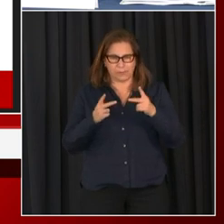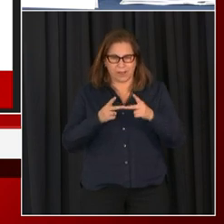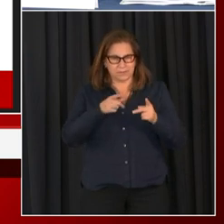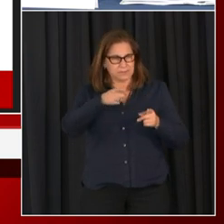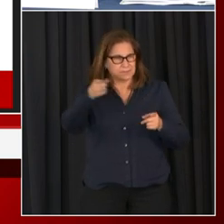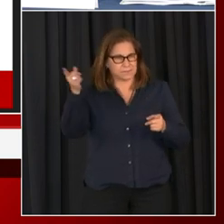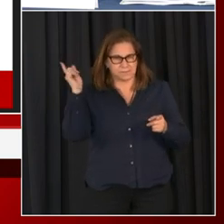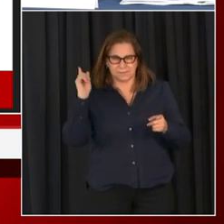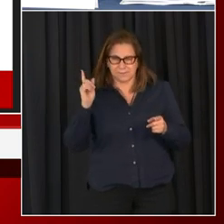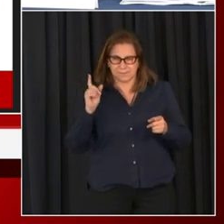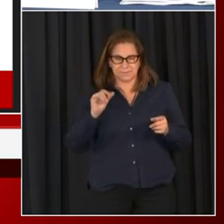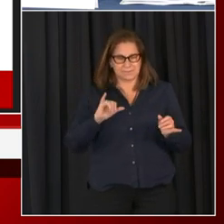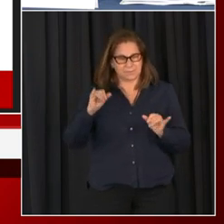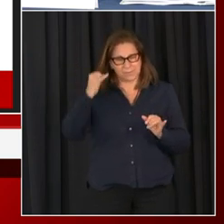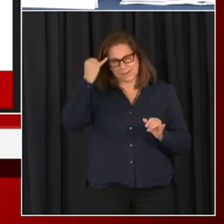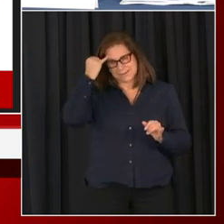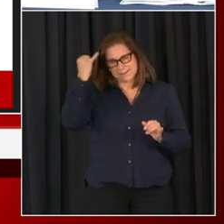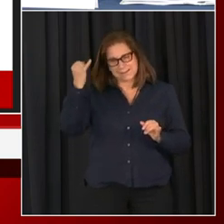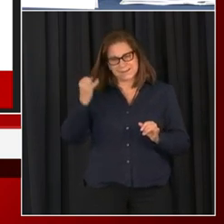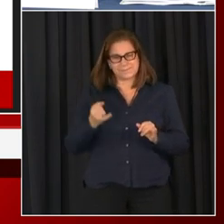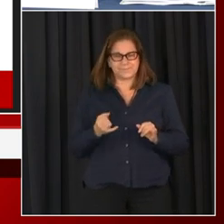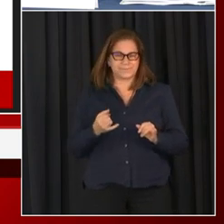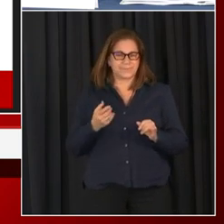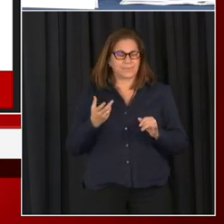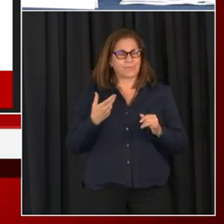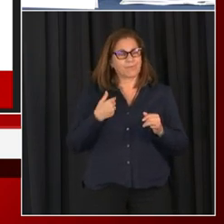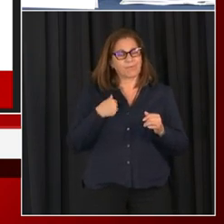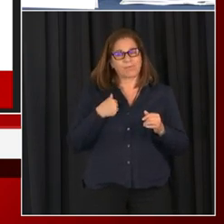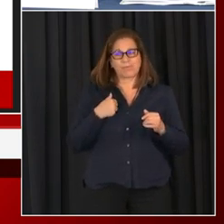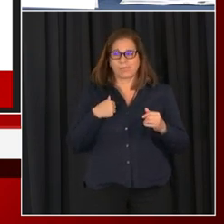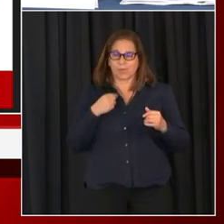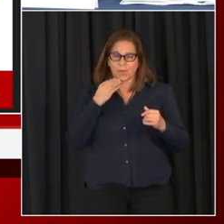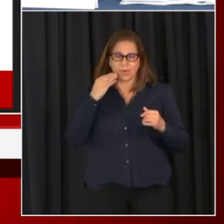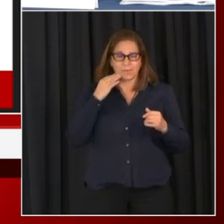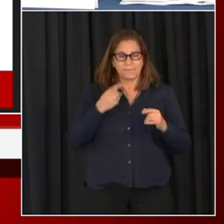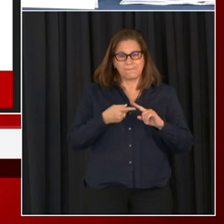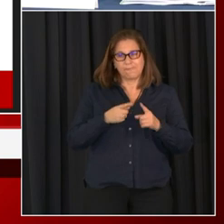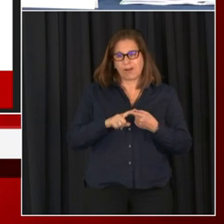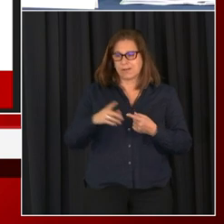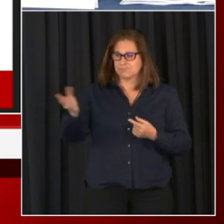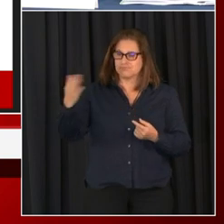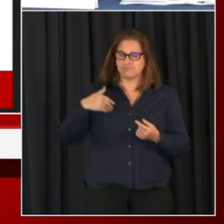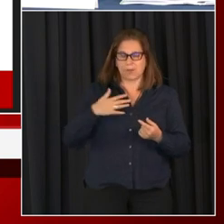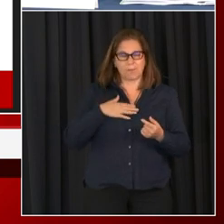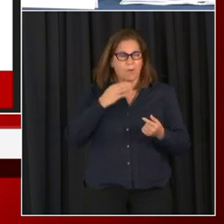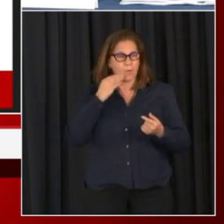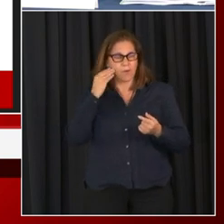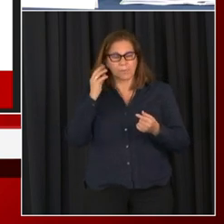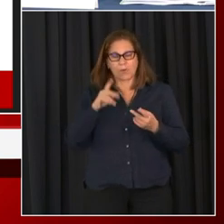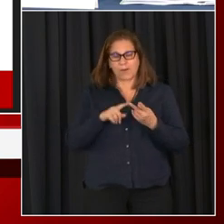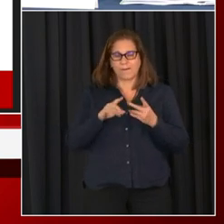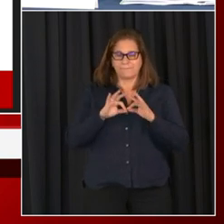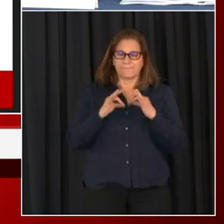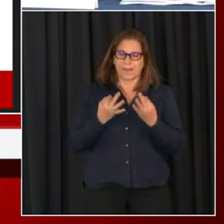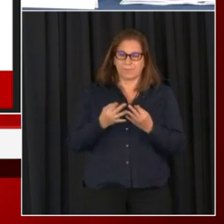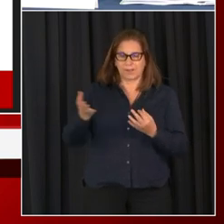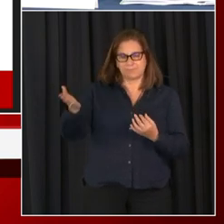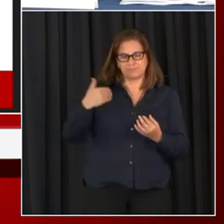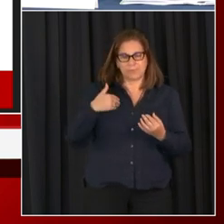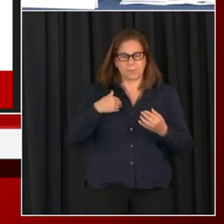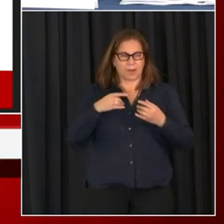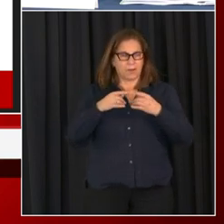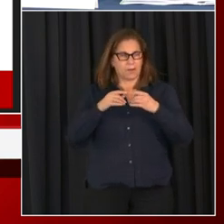by their friends and family. And suggesting that you are more likely to remove your mask, have